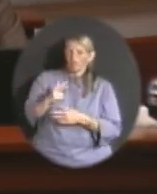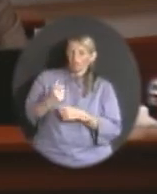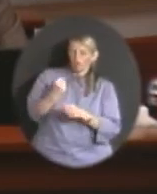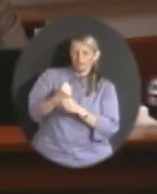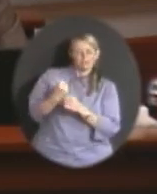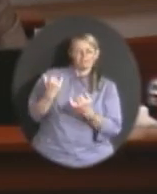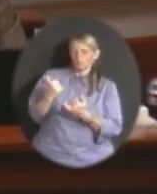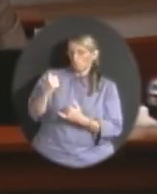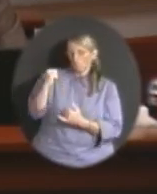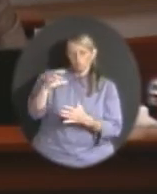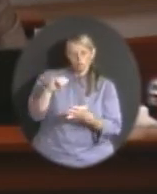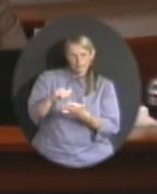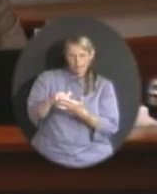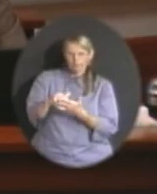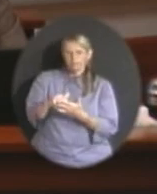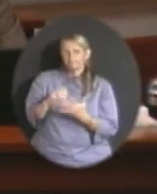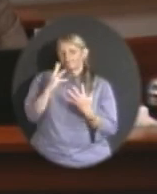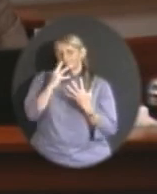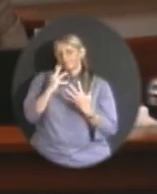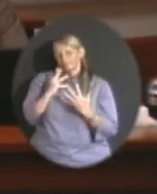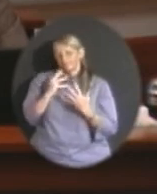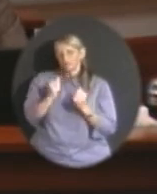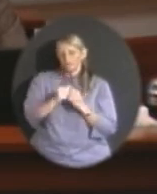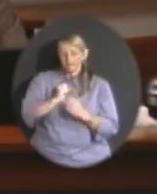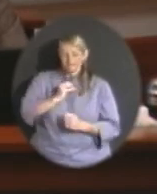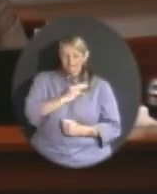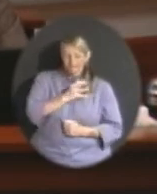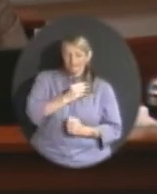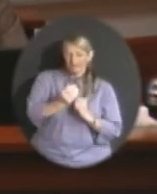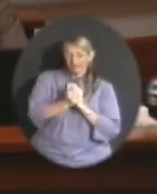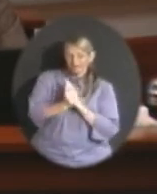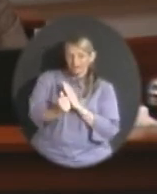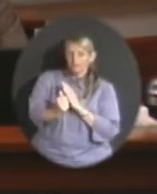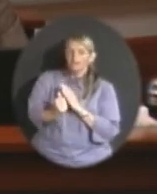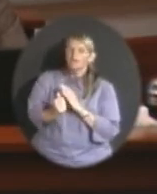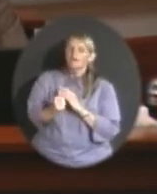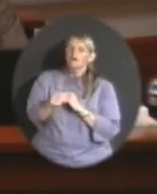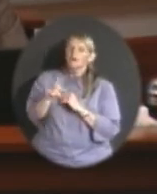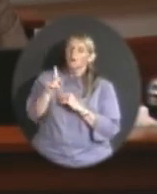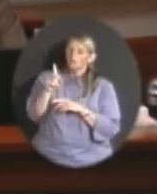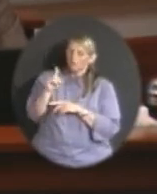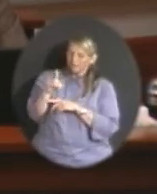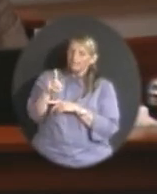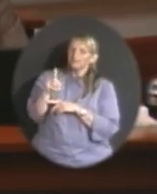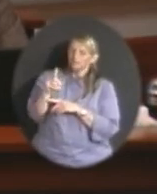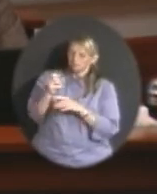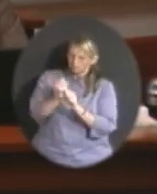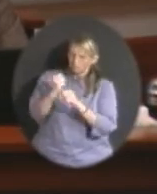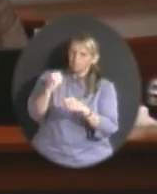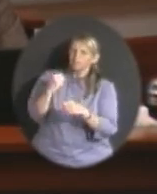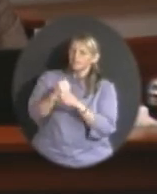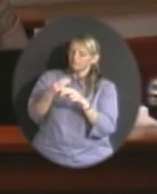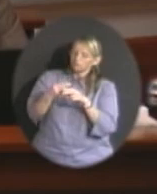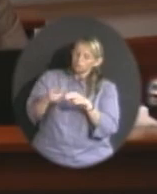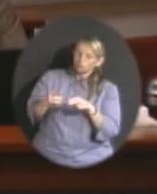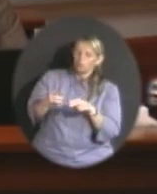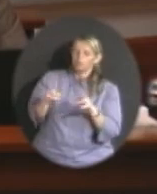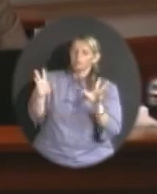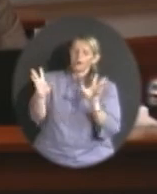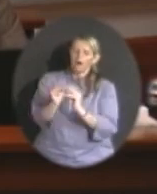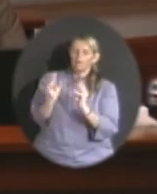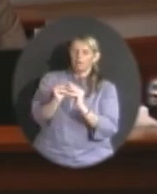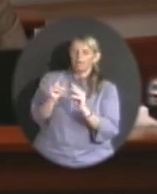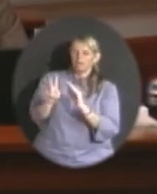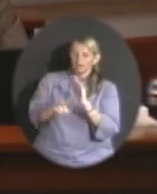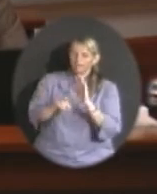that with our staff and the talents they have, we're able to produce a very short convocation video. So we keep it alive in terms of a message